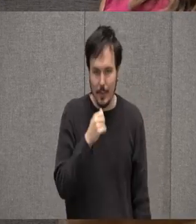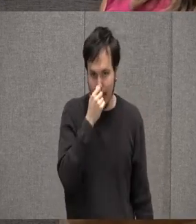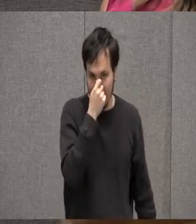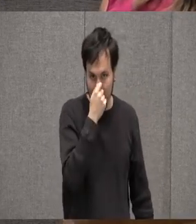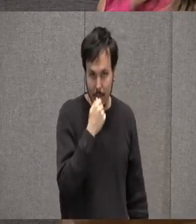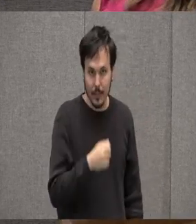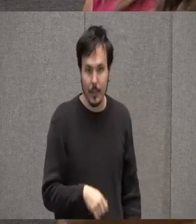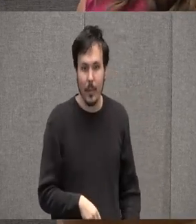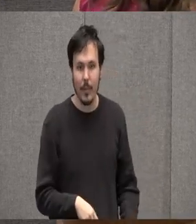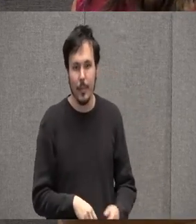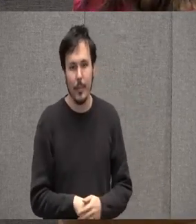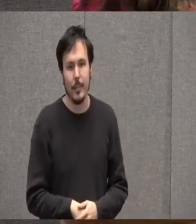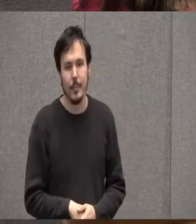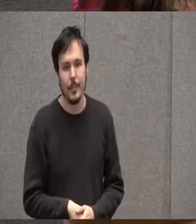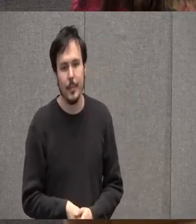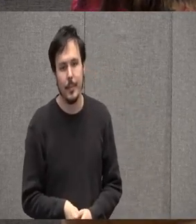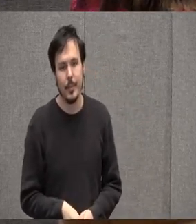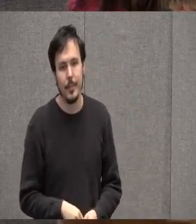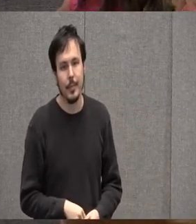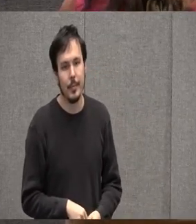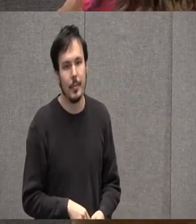work last time,